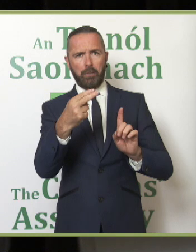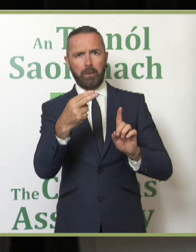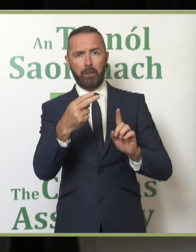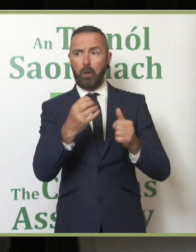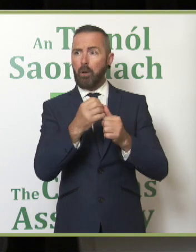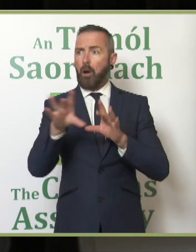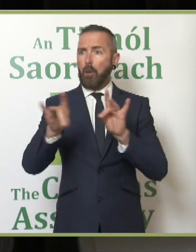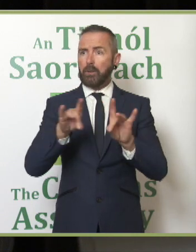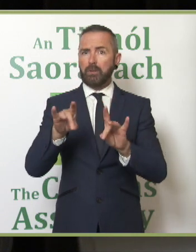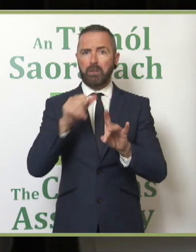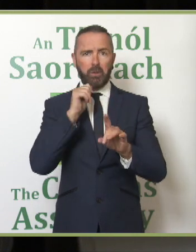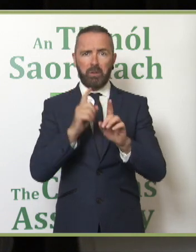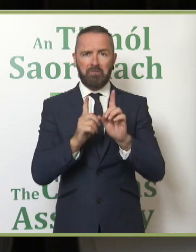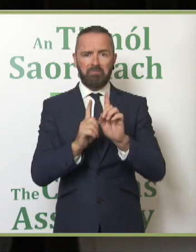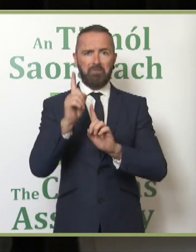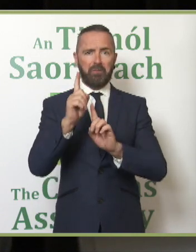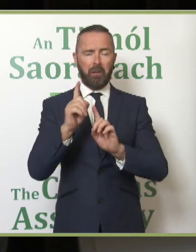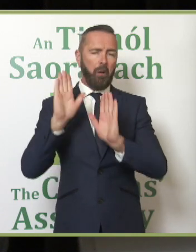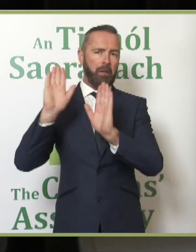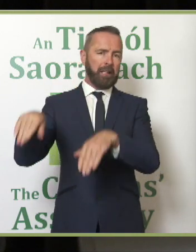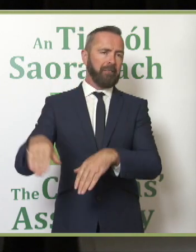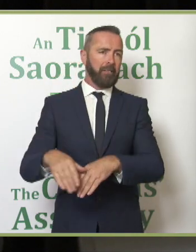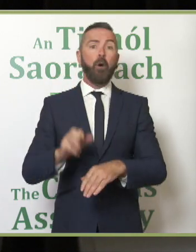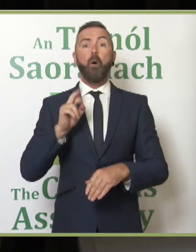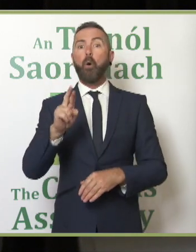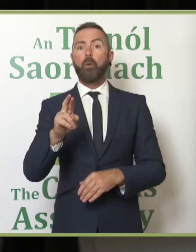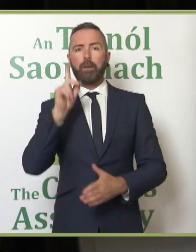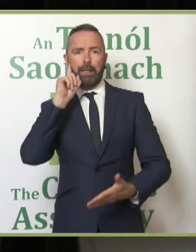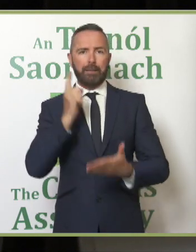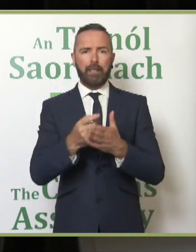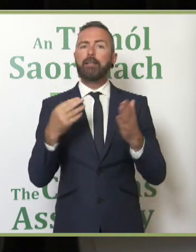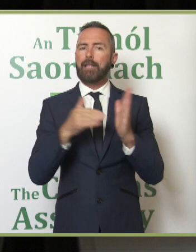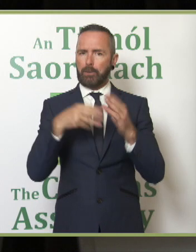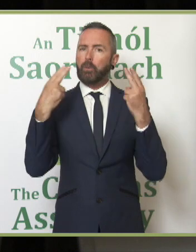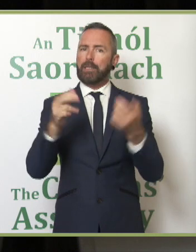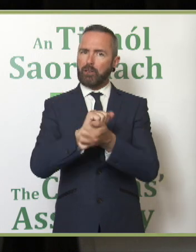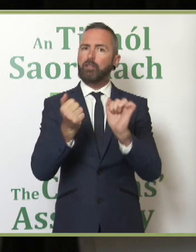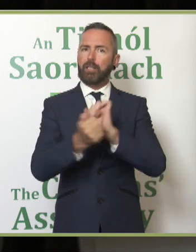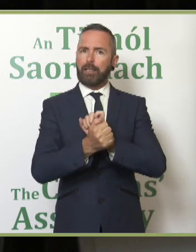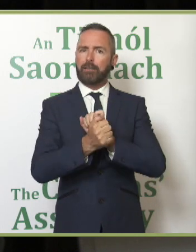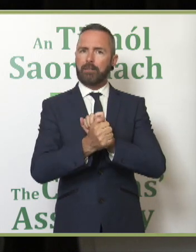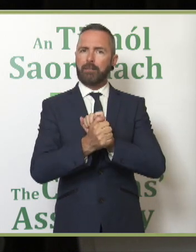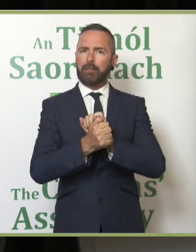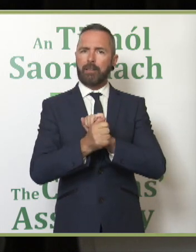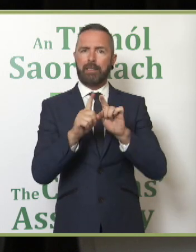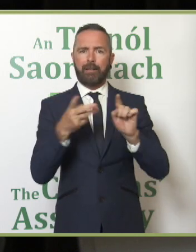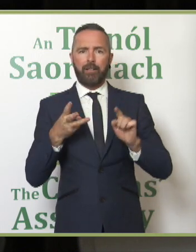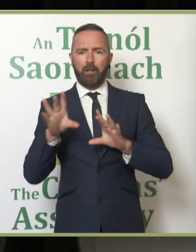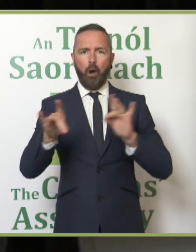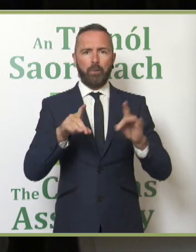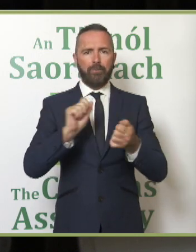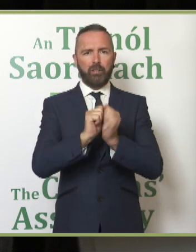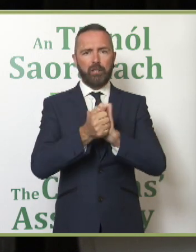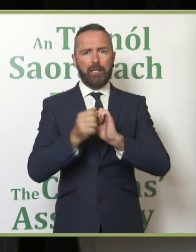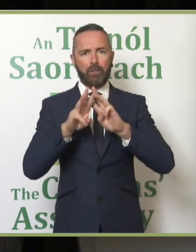recommend a change and choose between different ways of making changes, different options for changing the world.